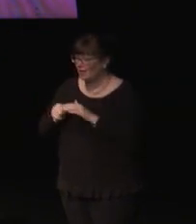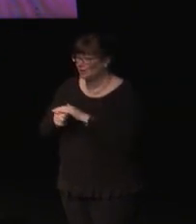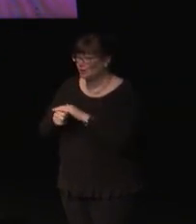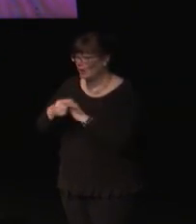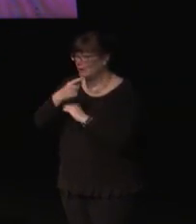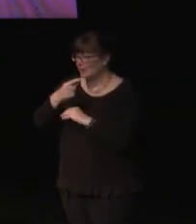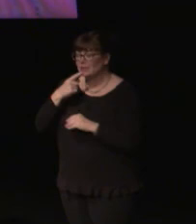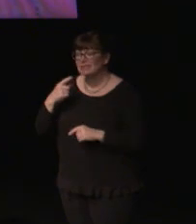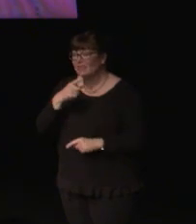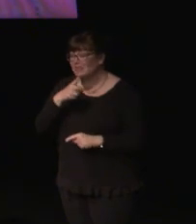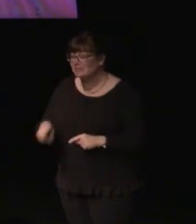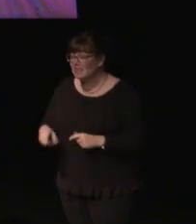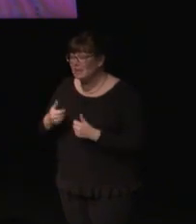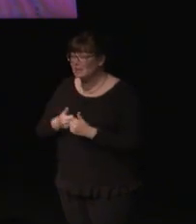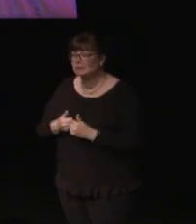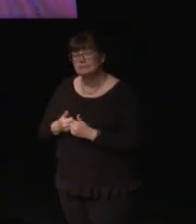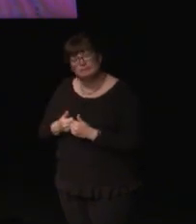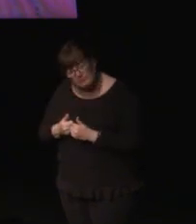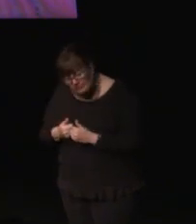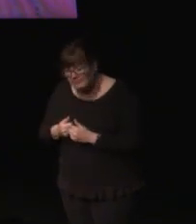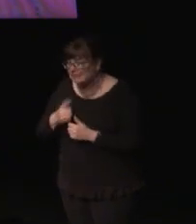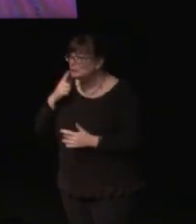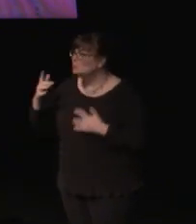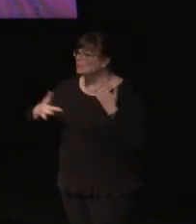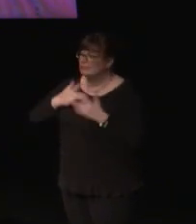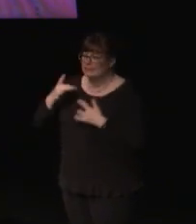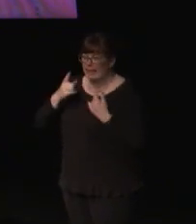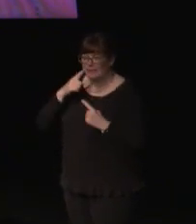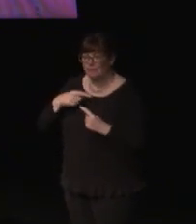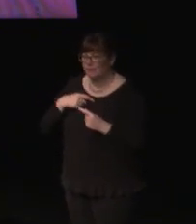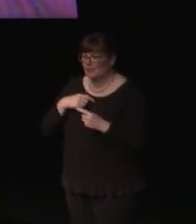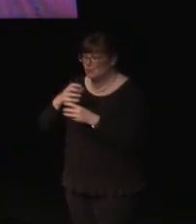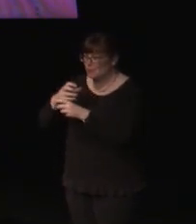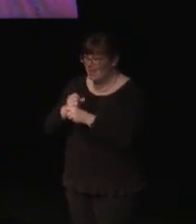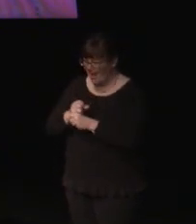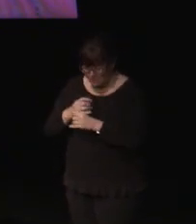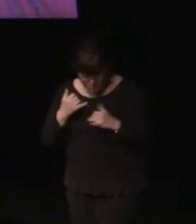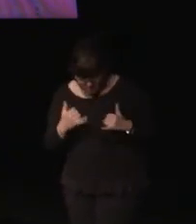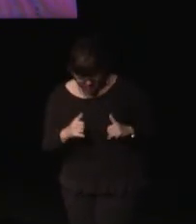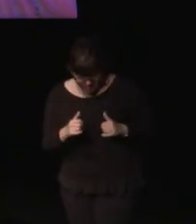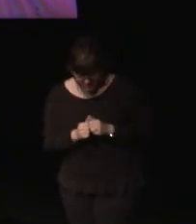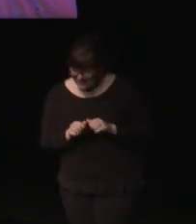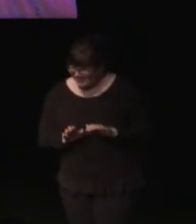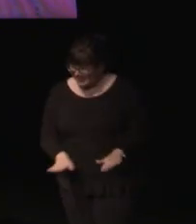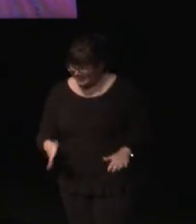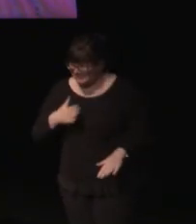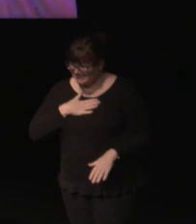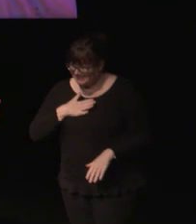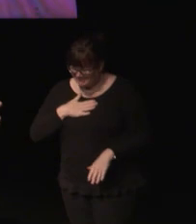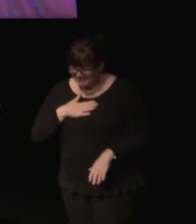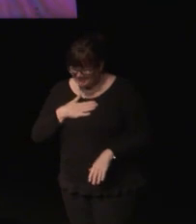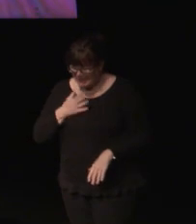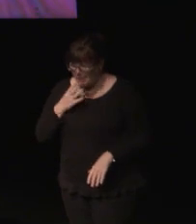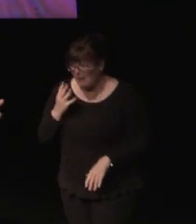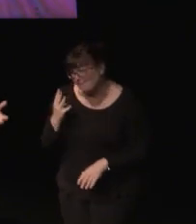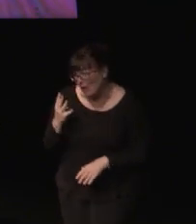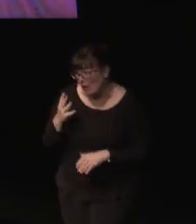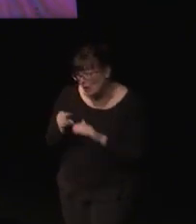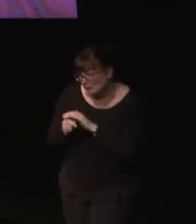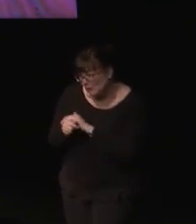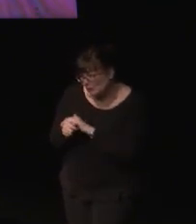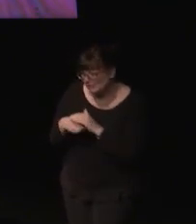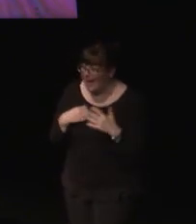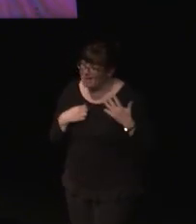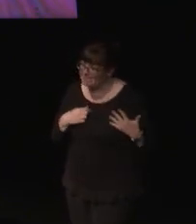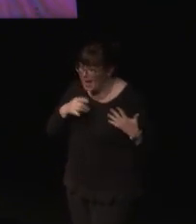damn game was so exciting for me to get so I could play with my kids, because there's 4 turtles and I got 5